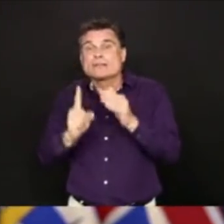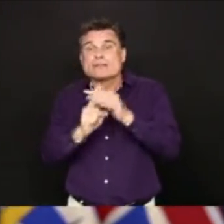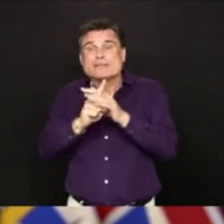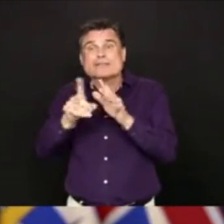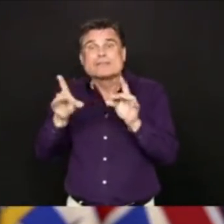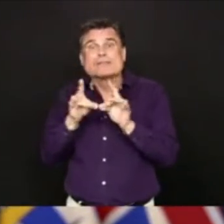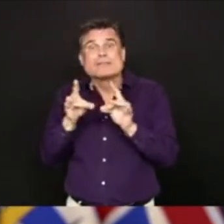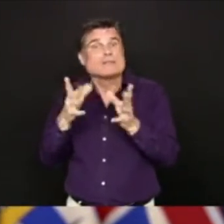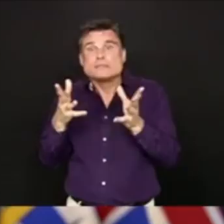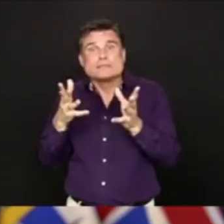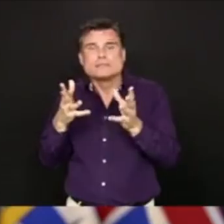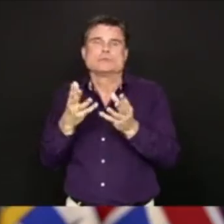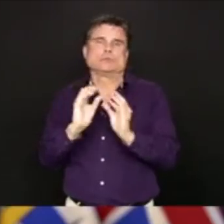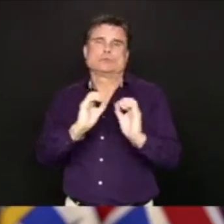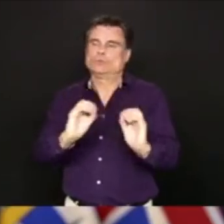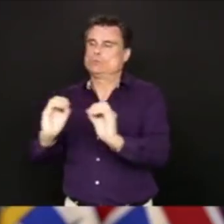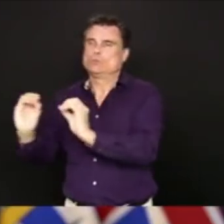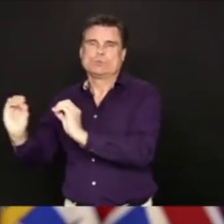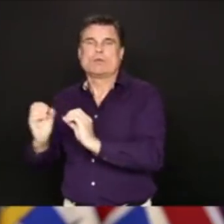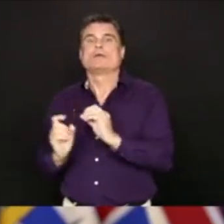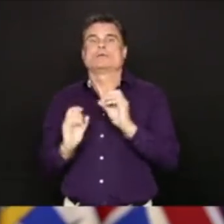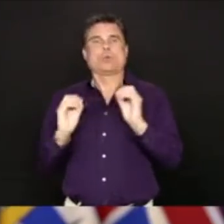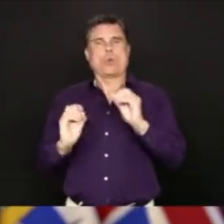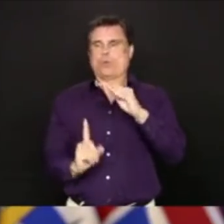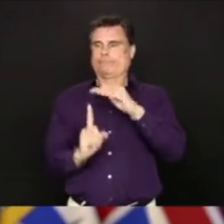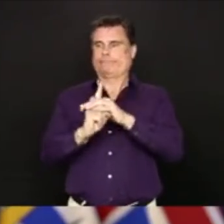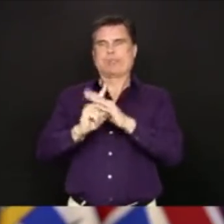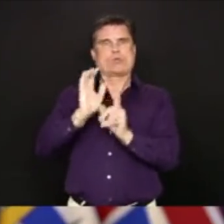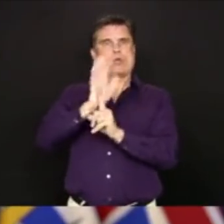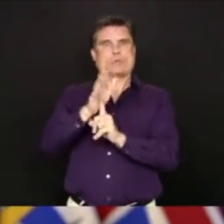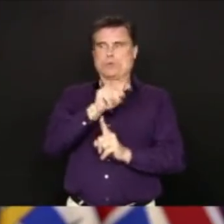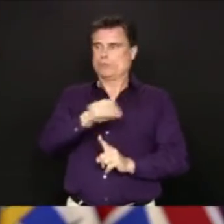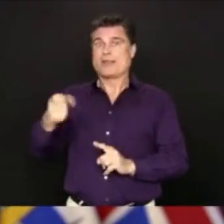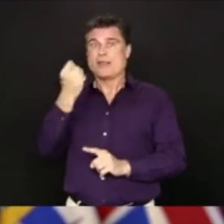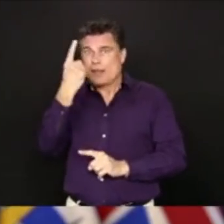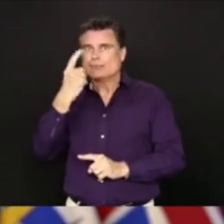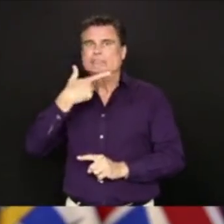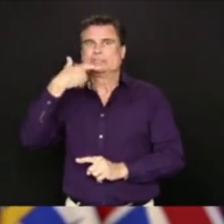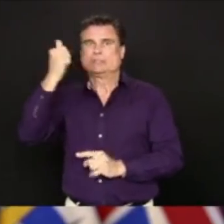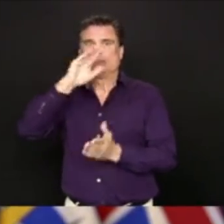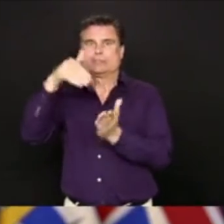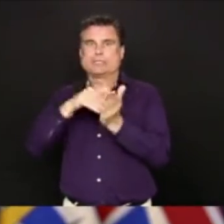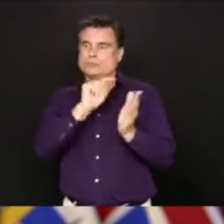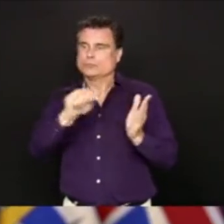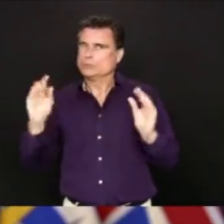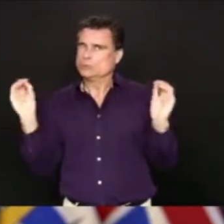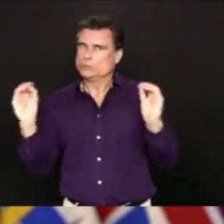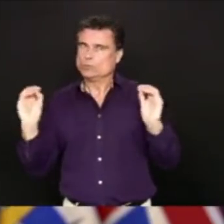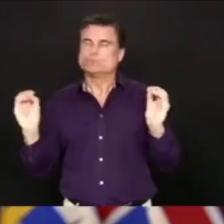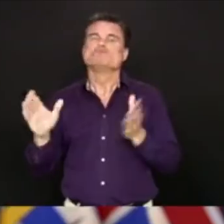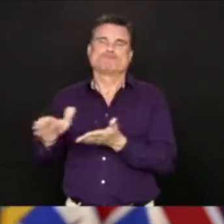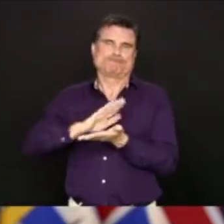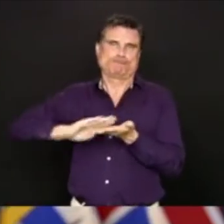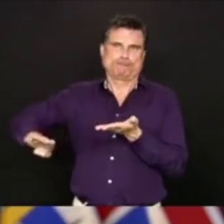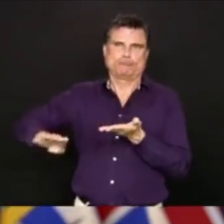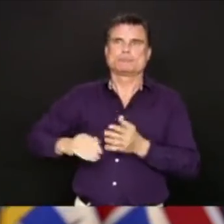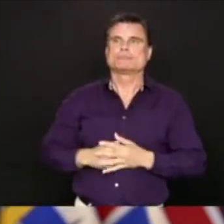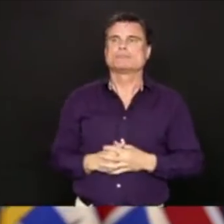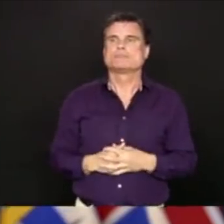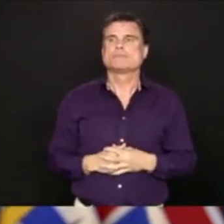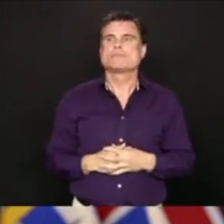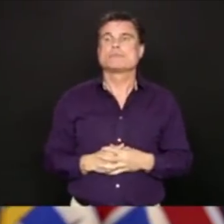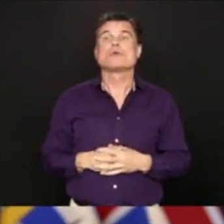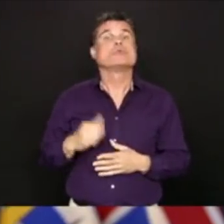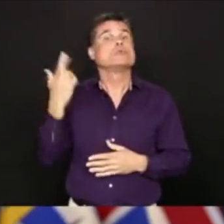Part of the reason that we've had such a dramatic jump in cases today is related to the community outbreaks that we've